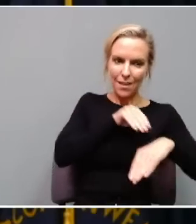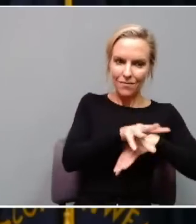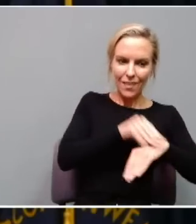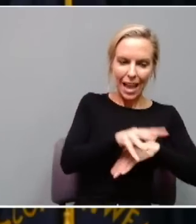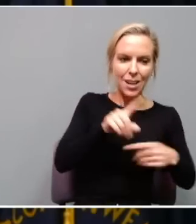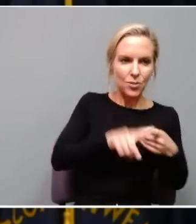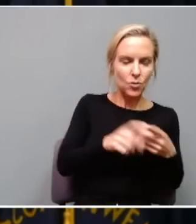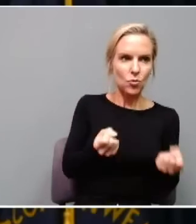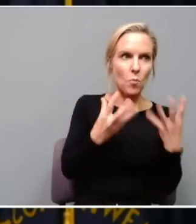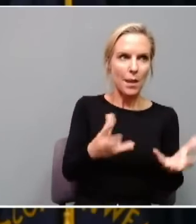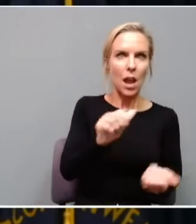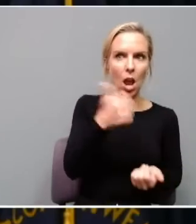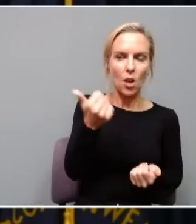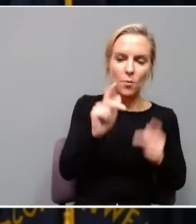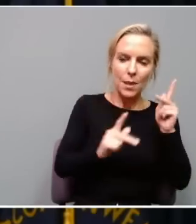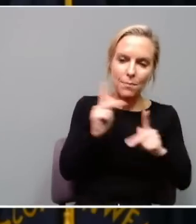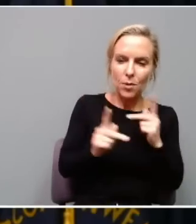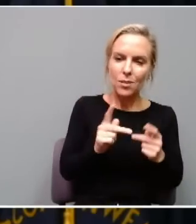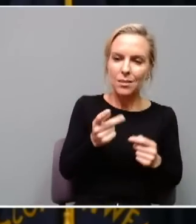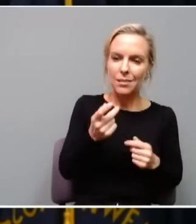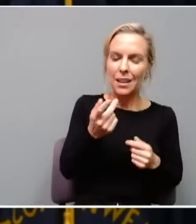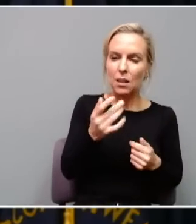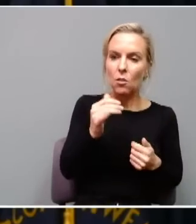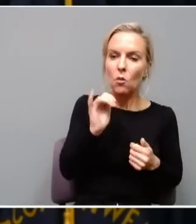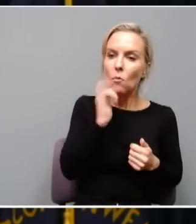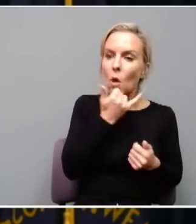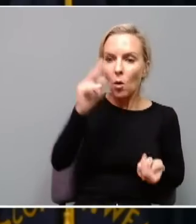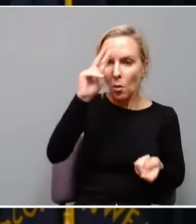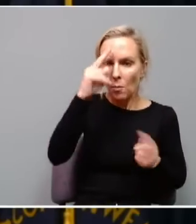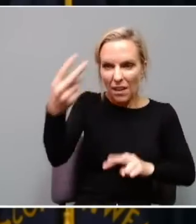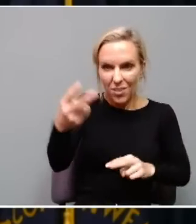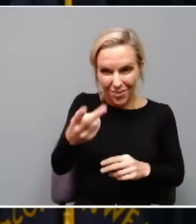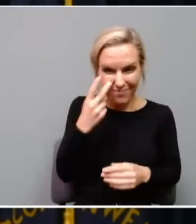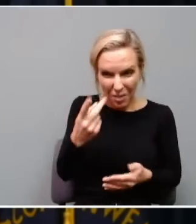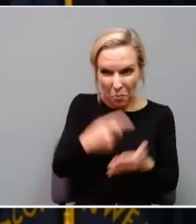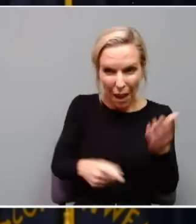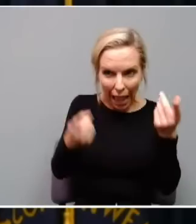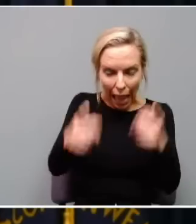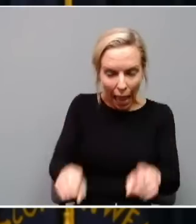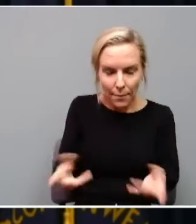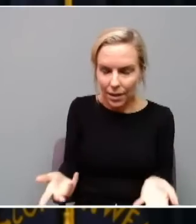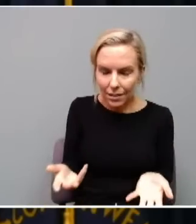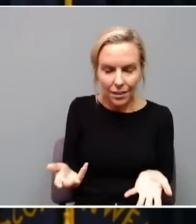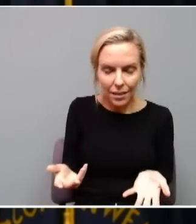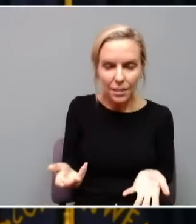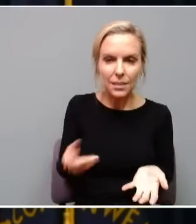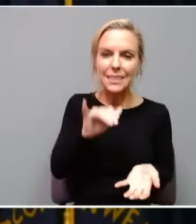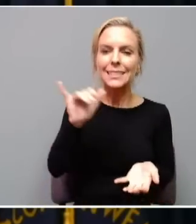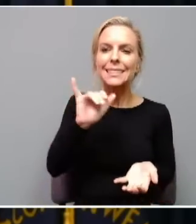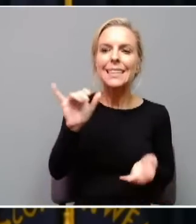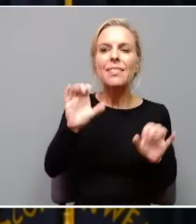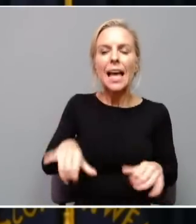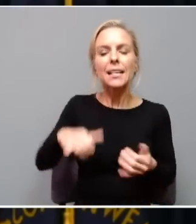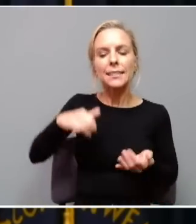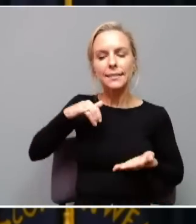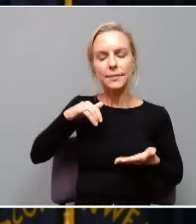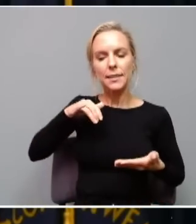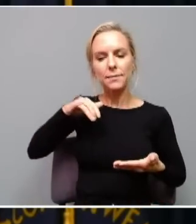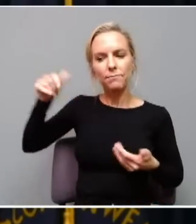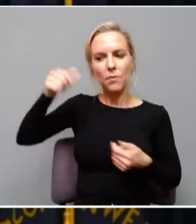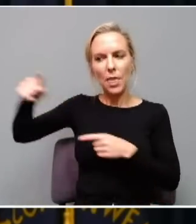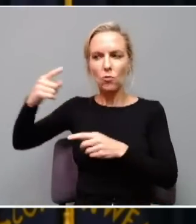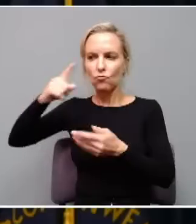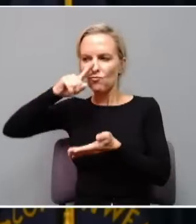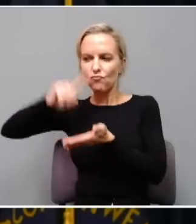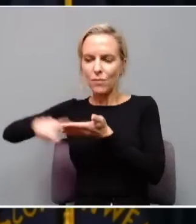people out there. And just a little misinformation, we've seen what it can do. And when they did that study on, I call it social media, but